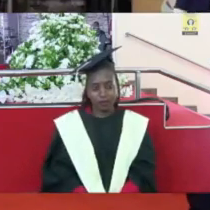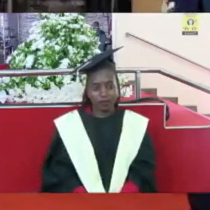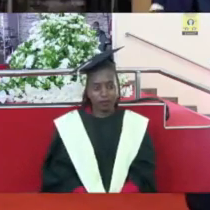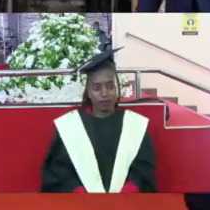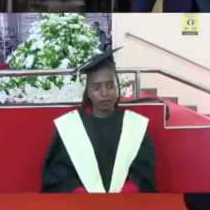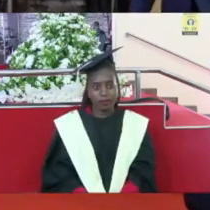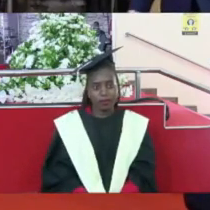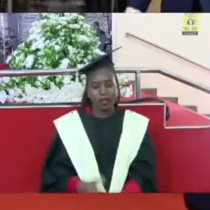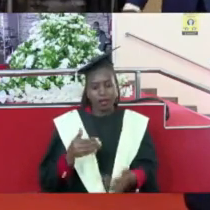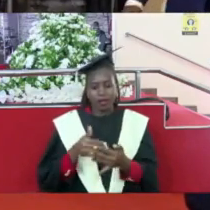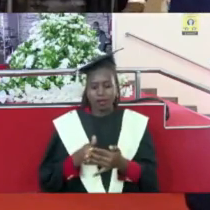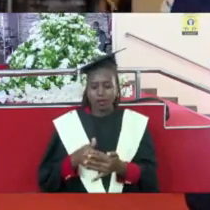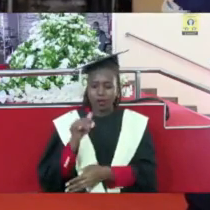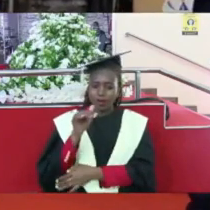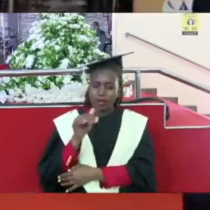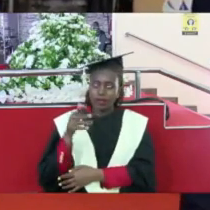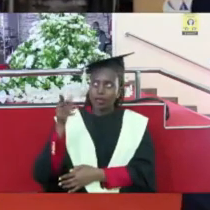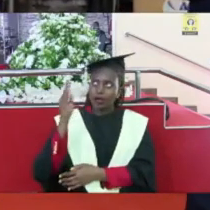Stop asking God to bless things